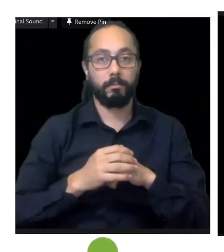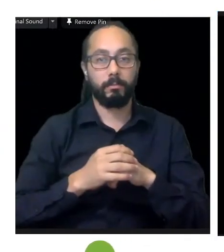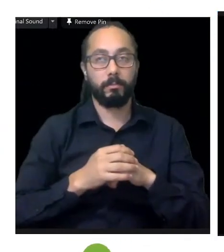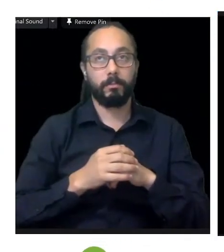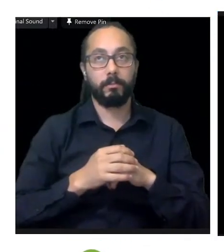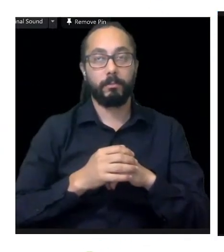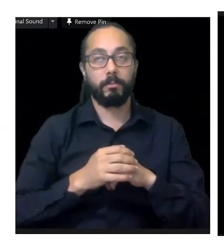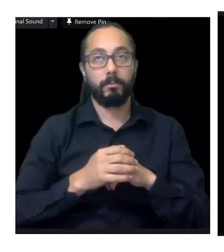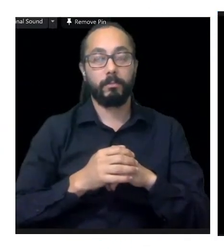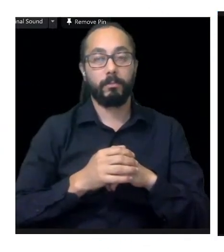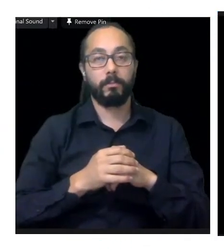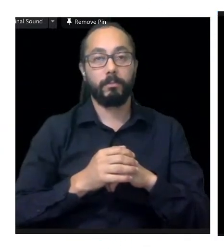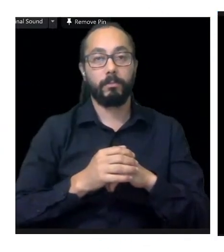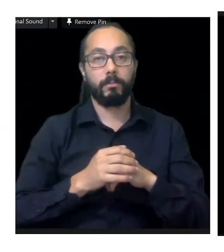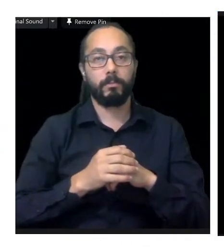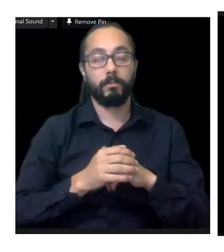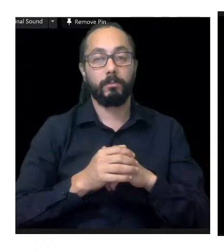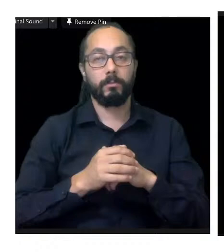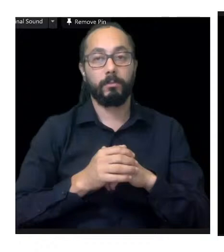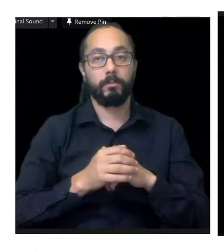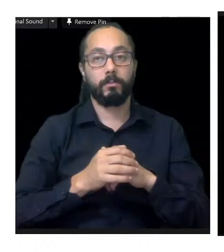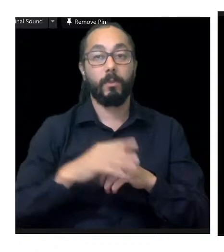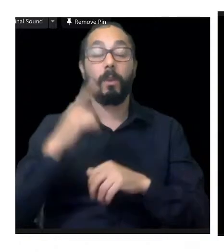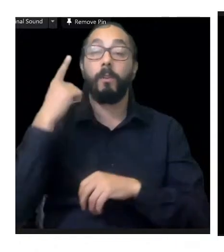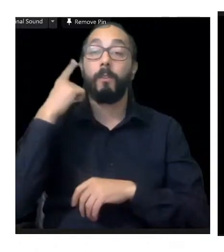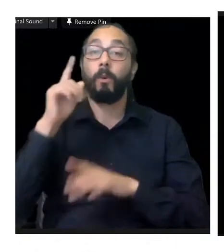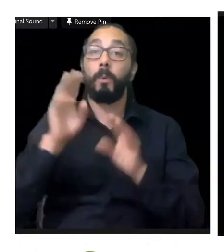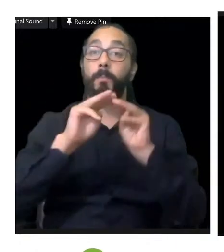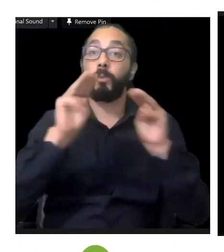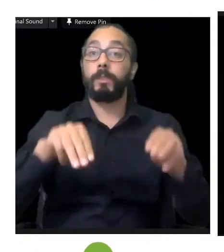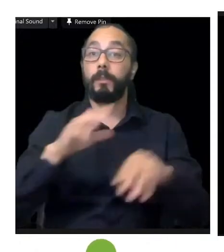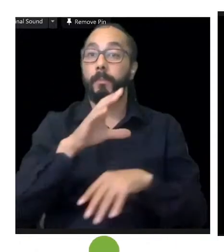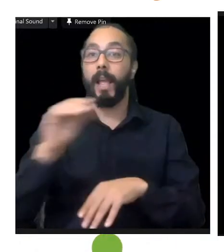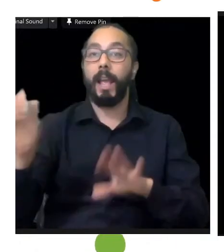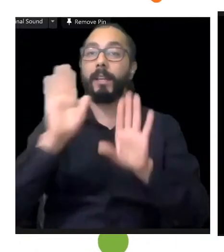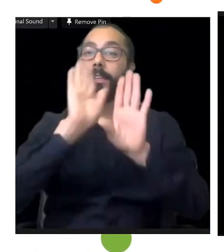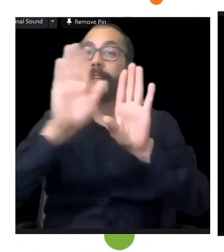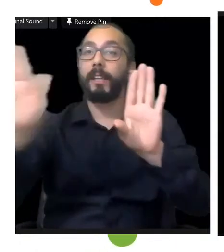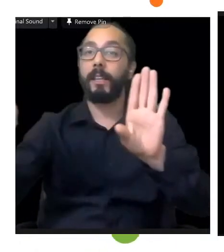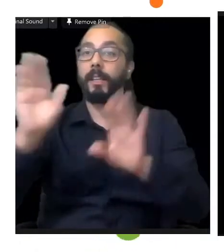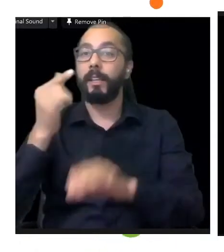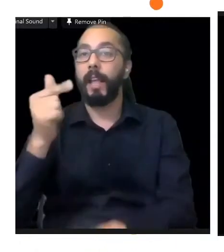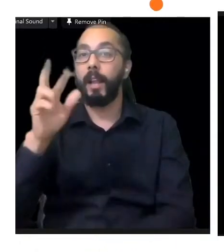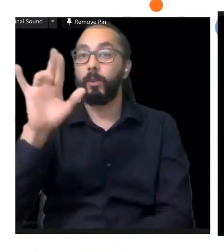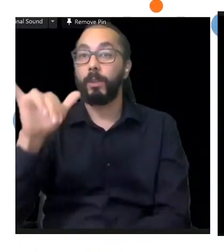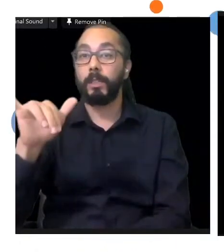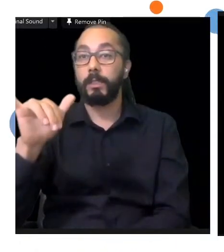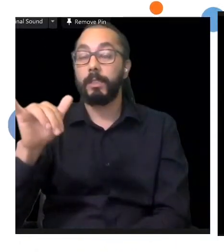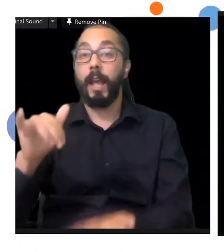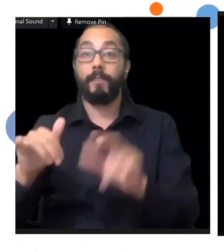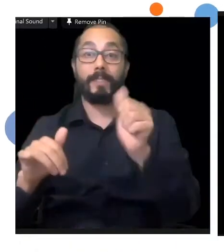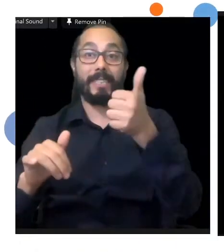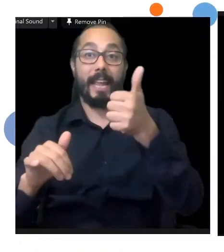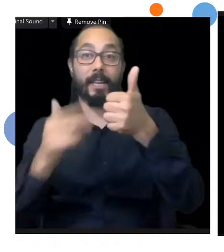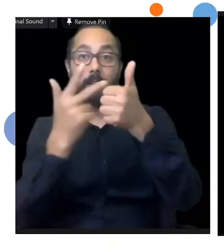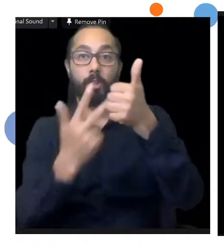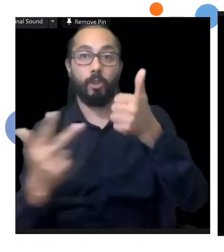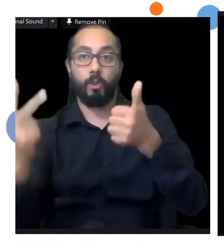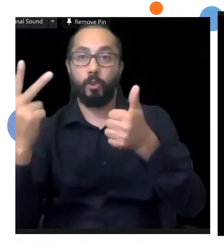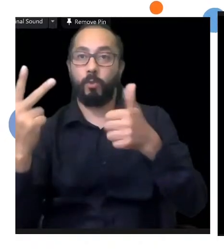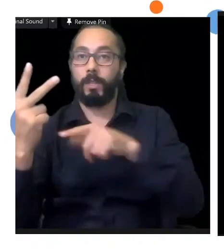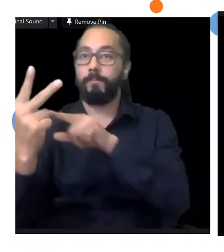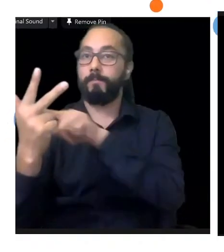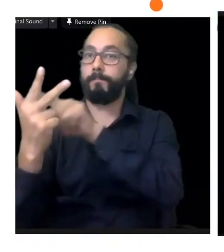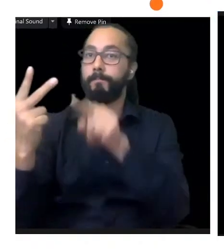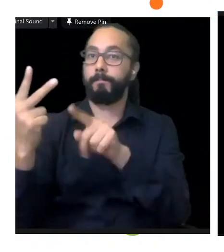galleries, about three out of every 10 are ready to immediately return. And you can see a combination of masks